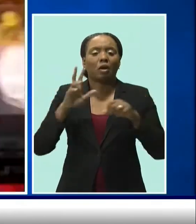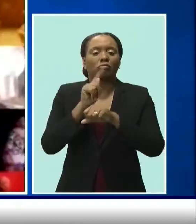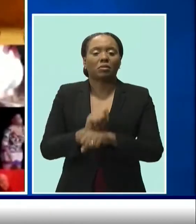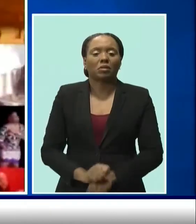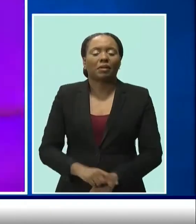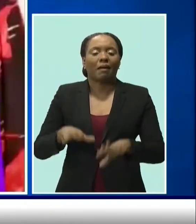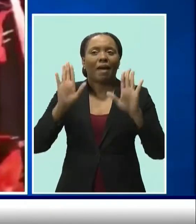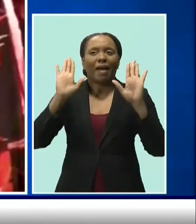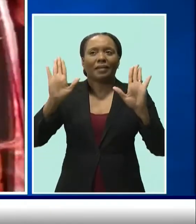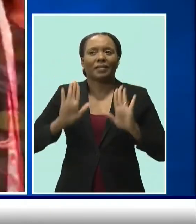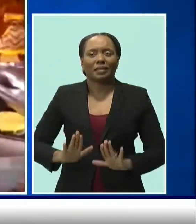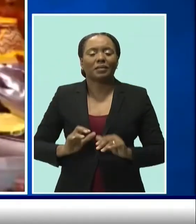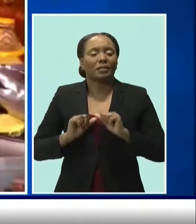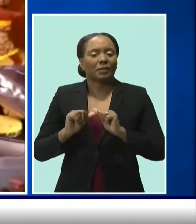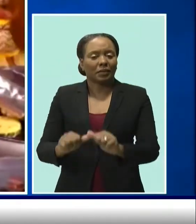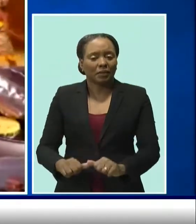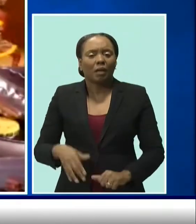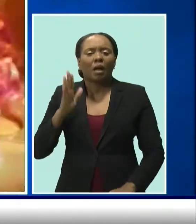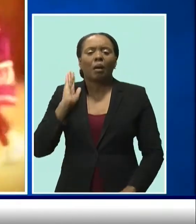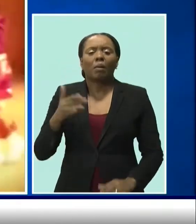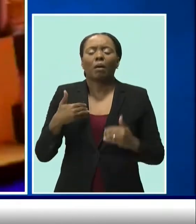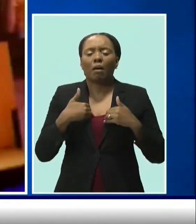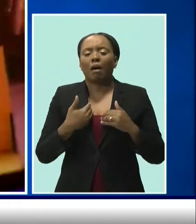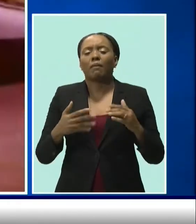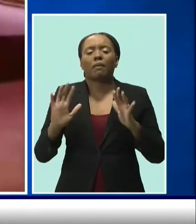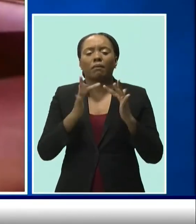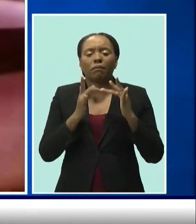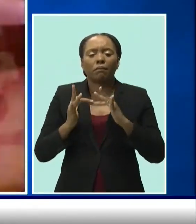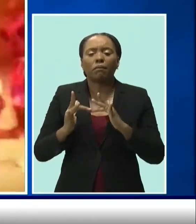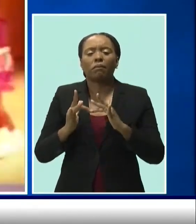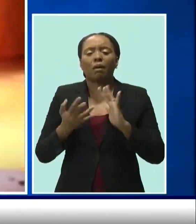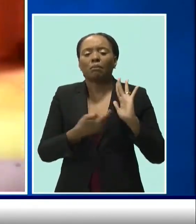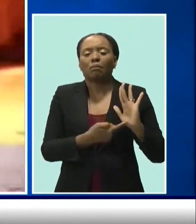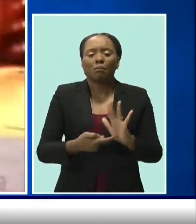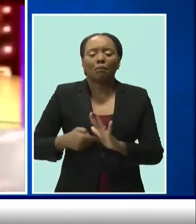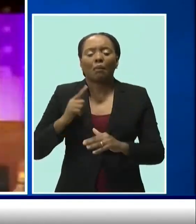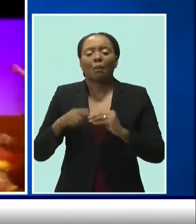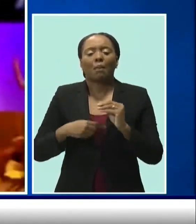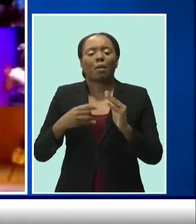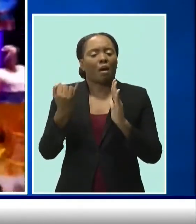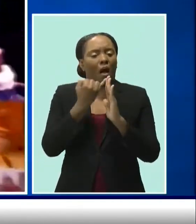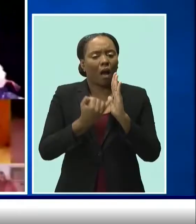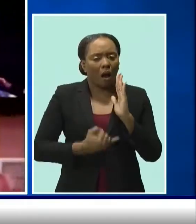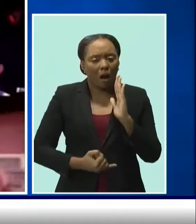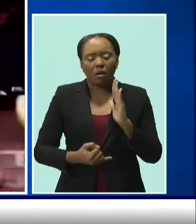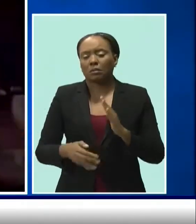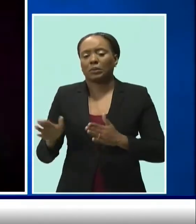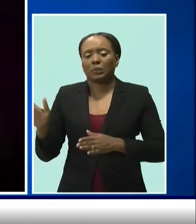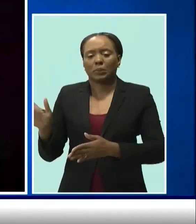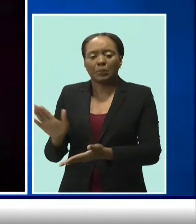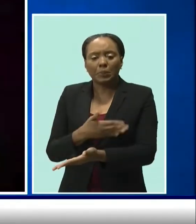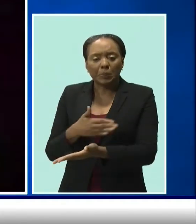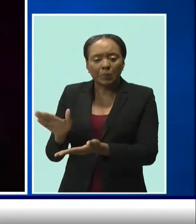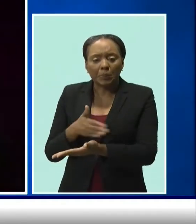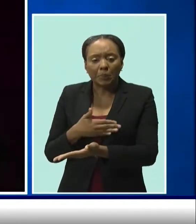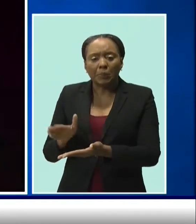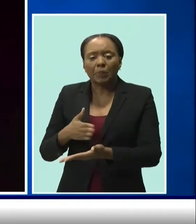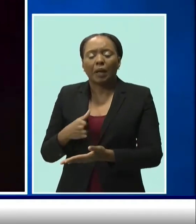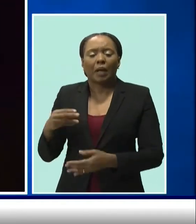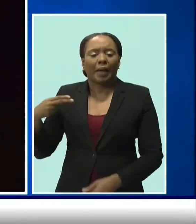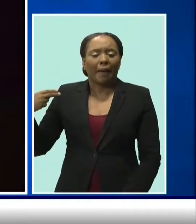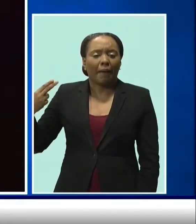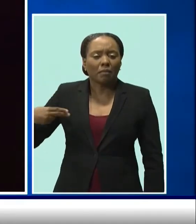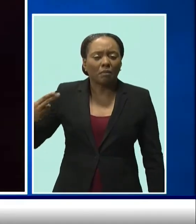NIFCA Online will feature a virtual exhibition of the National Collection of Visual Arts, a musical documentary and production,